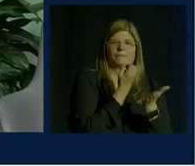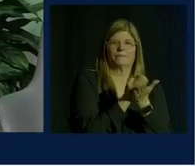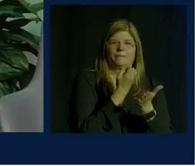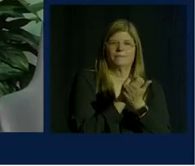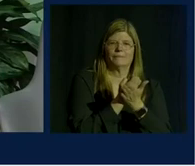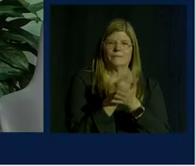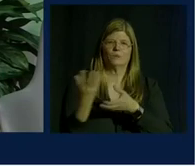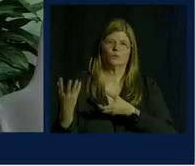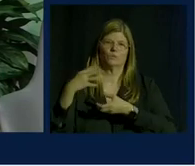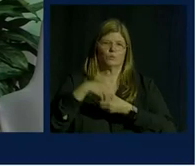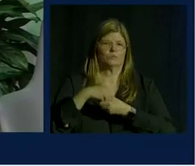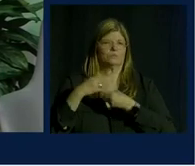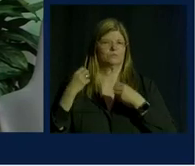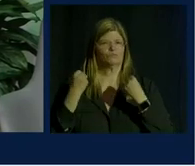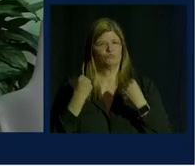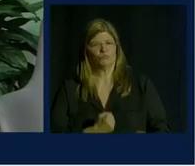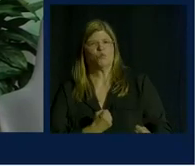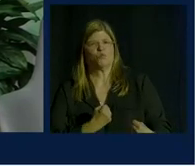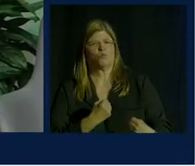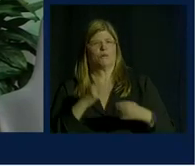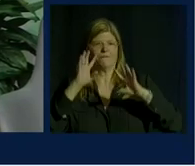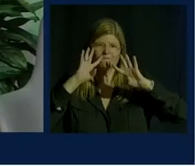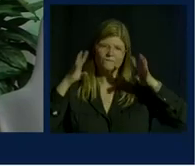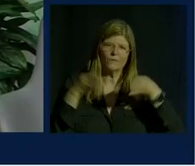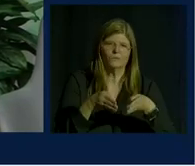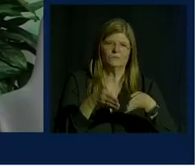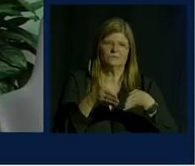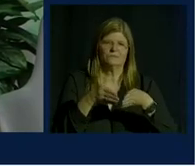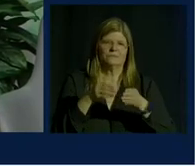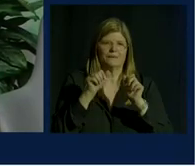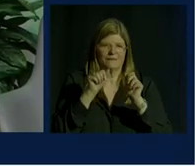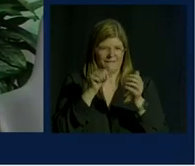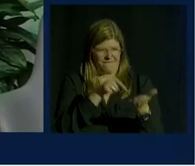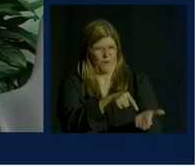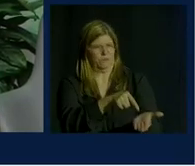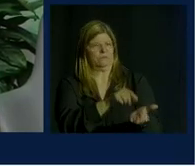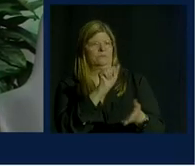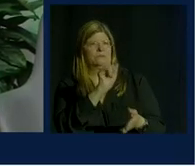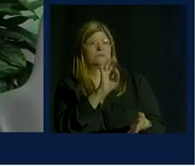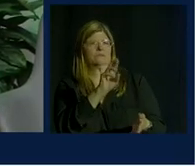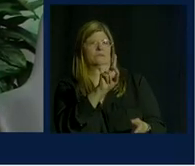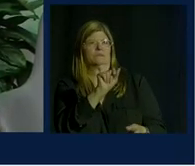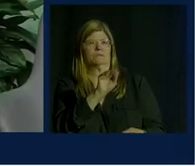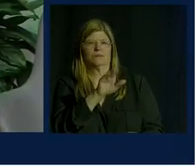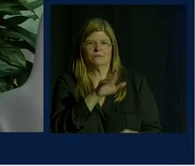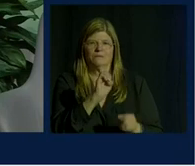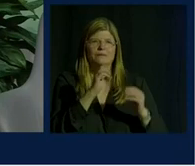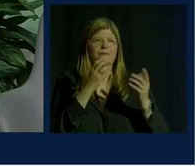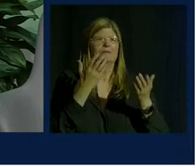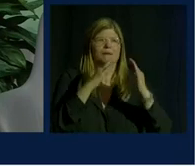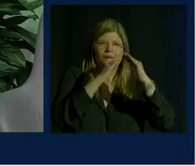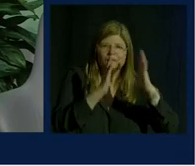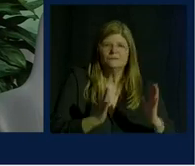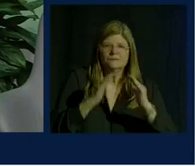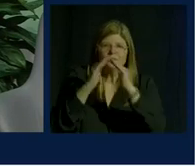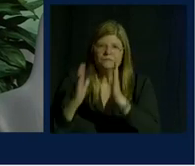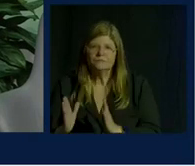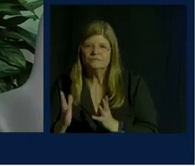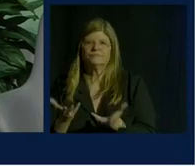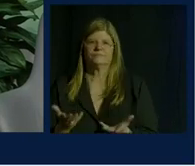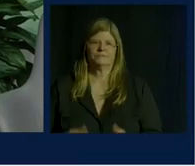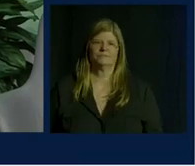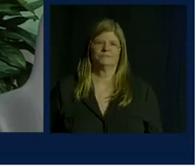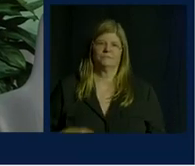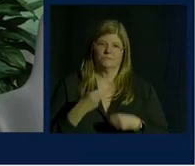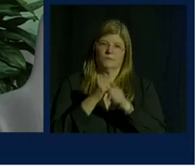housing. So you'll hear from our partners in several government agencies that are working to ensure our communities are vibrant, resourceful, and